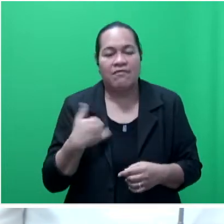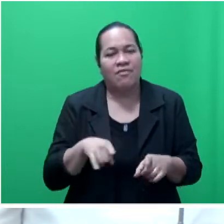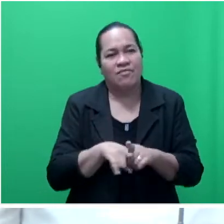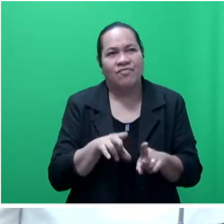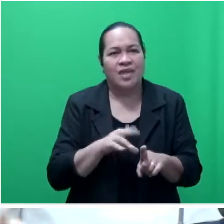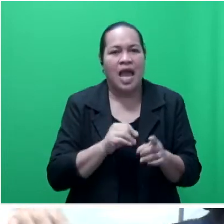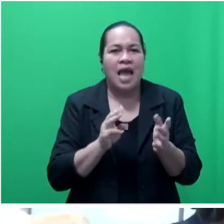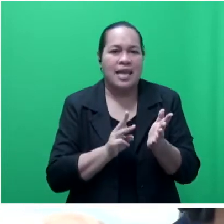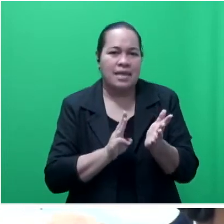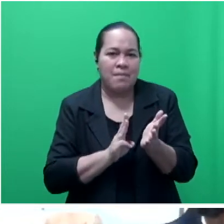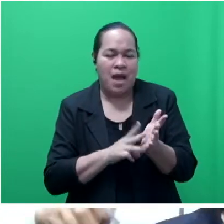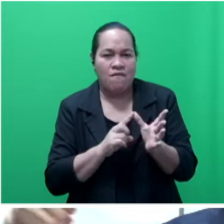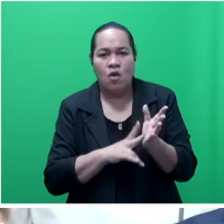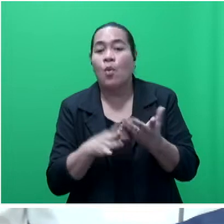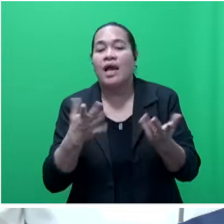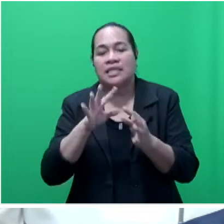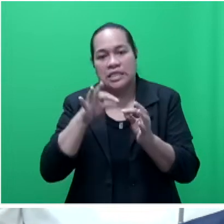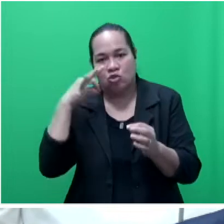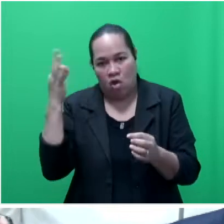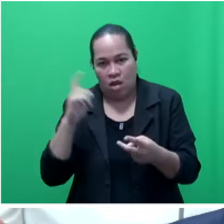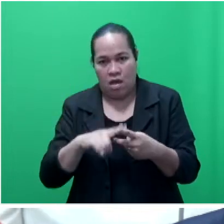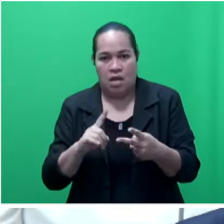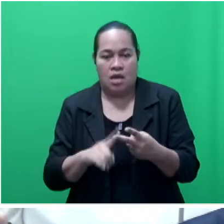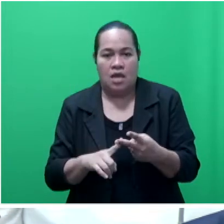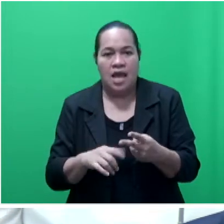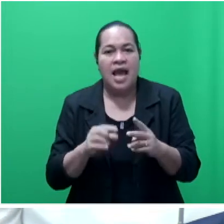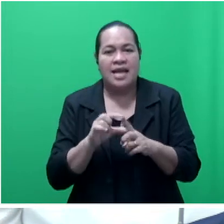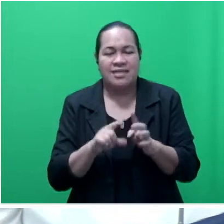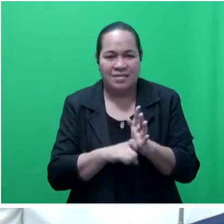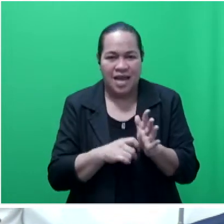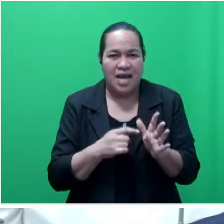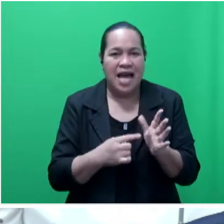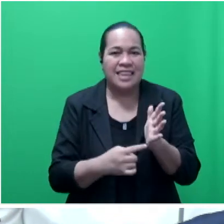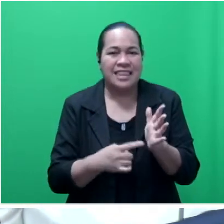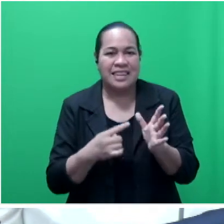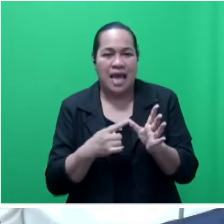of Mavua and Navuto in Singatoka, Dratambu,